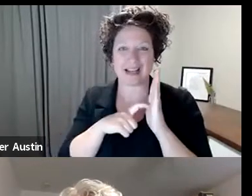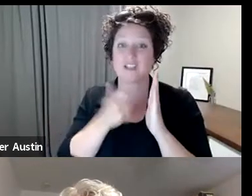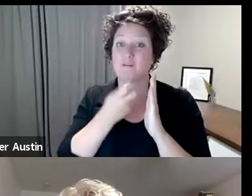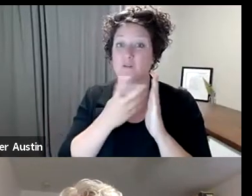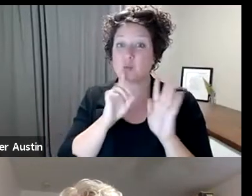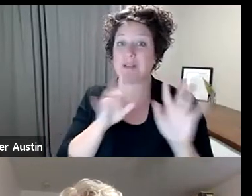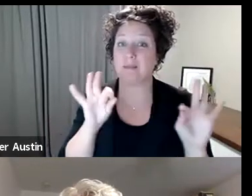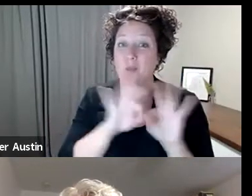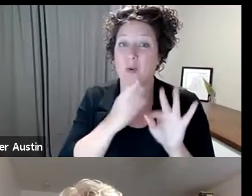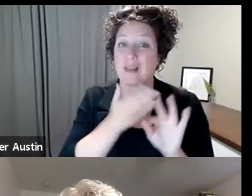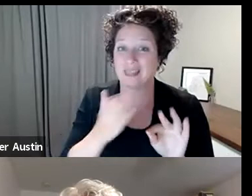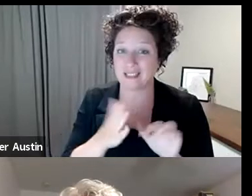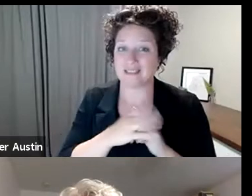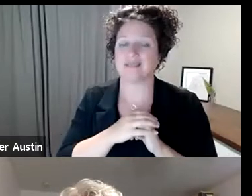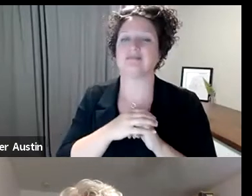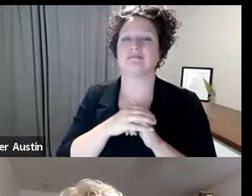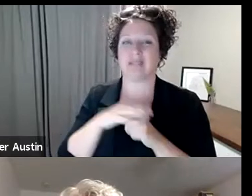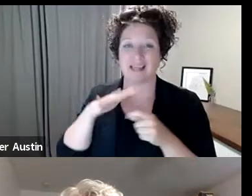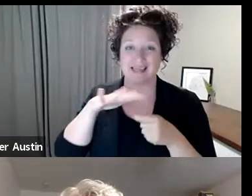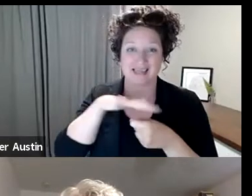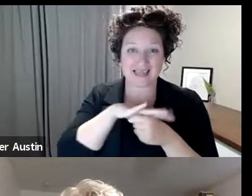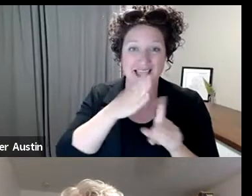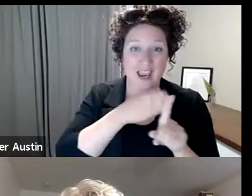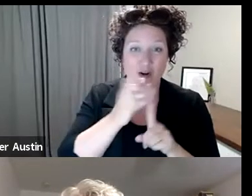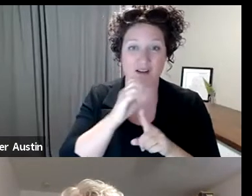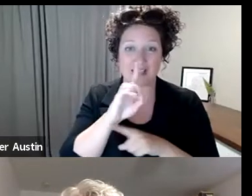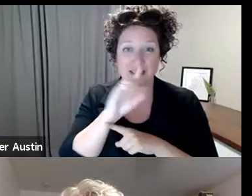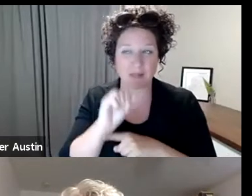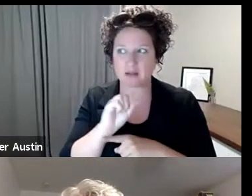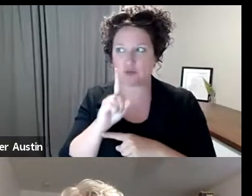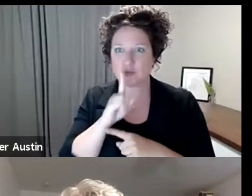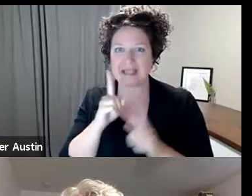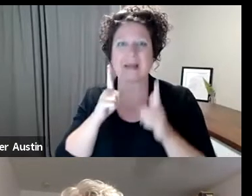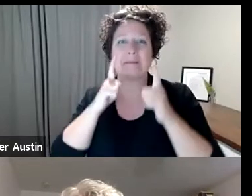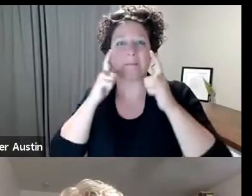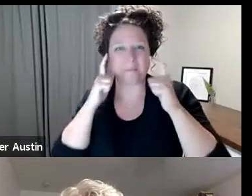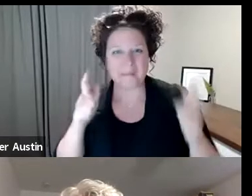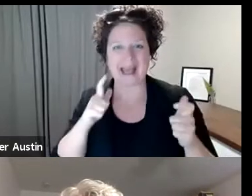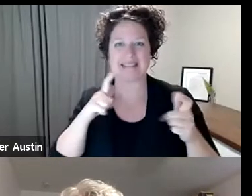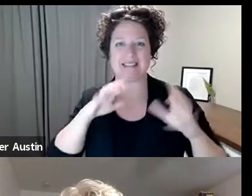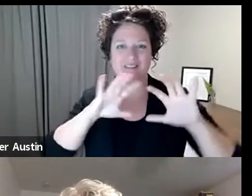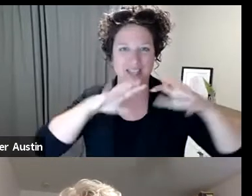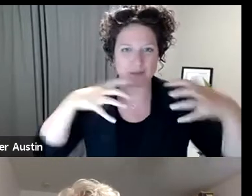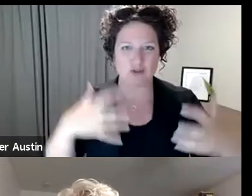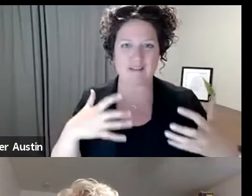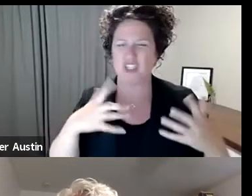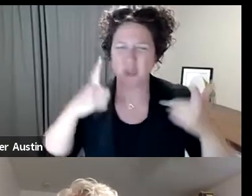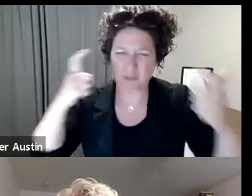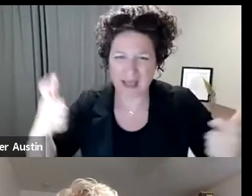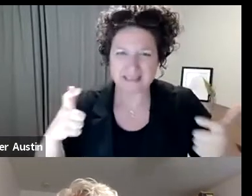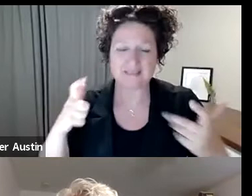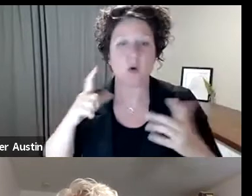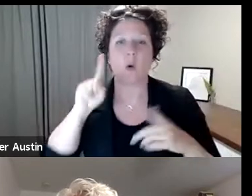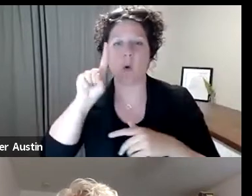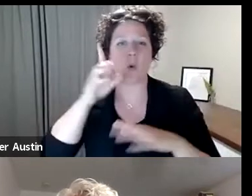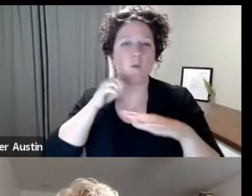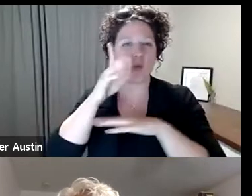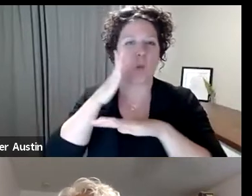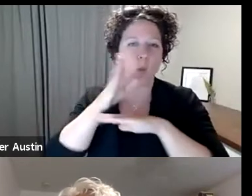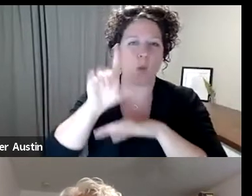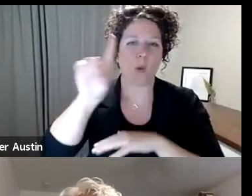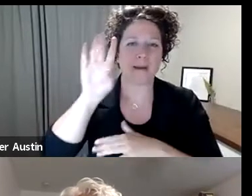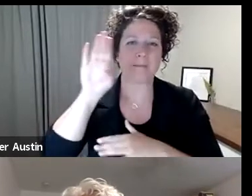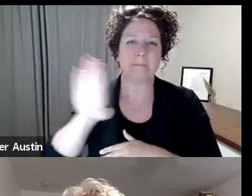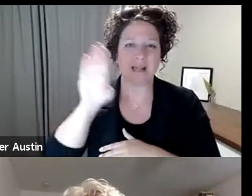things. The area of disability is a massive demographic. It's just huge. It's over 1 billion people in the world,